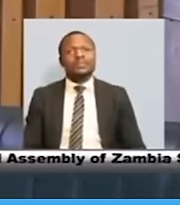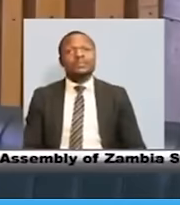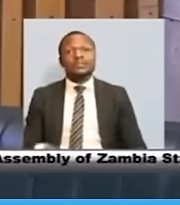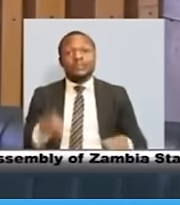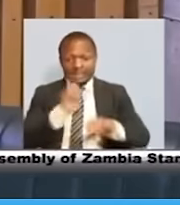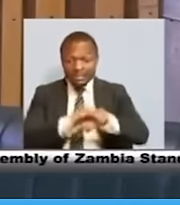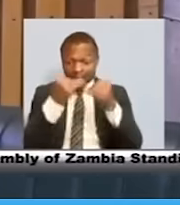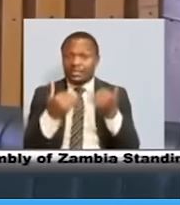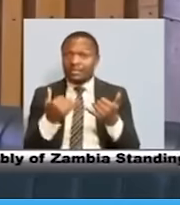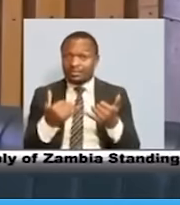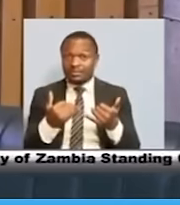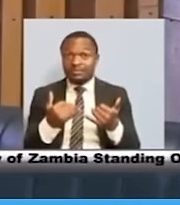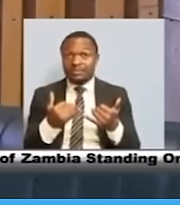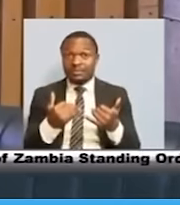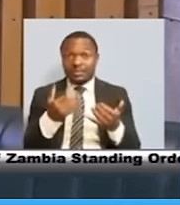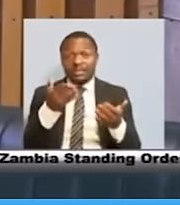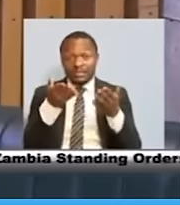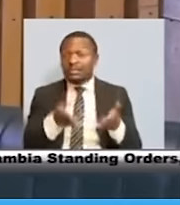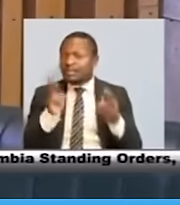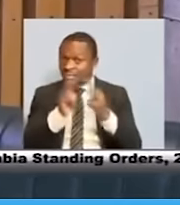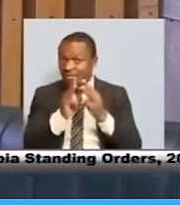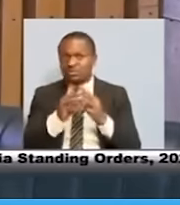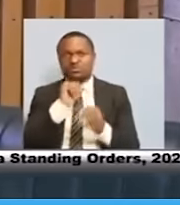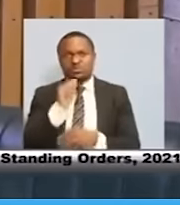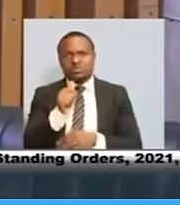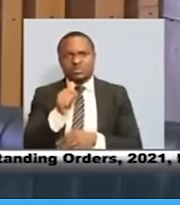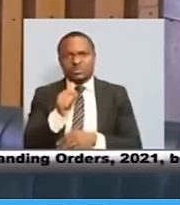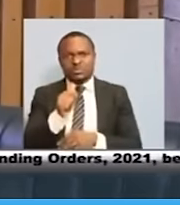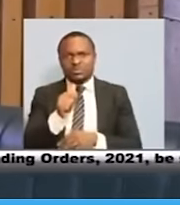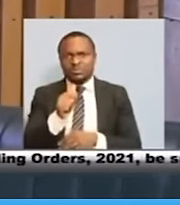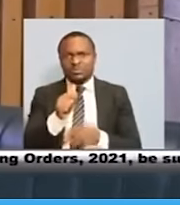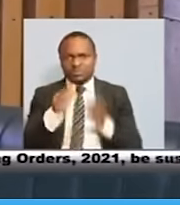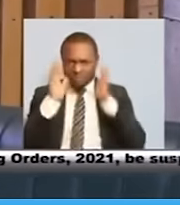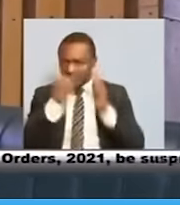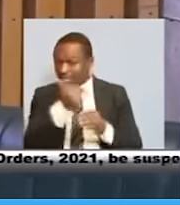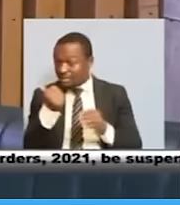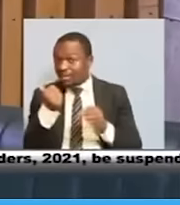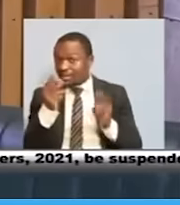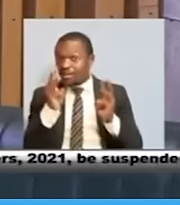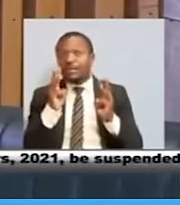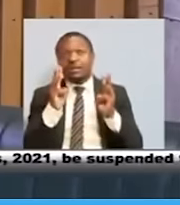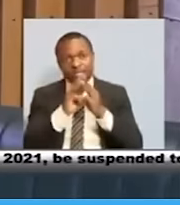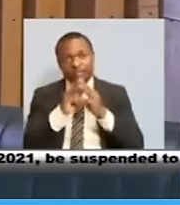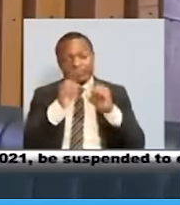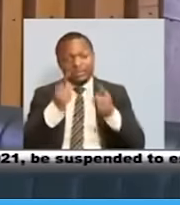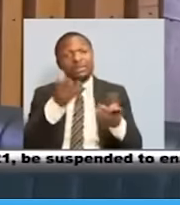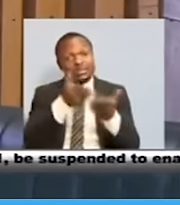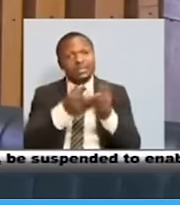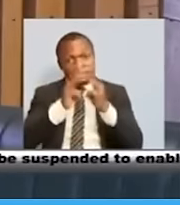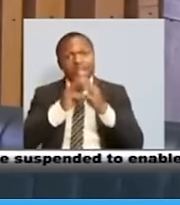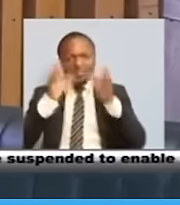session. We don't mind any other sitting, but this session was dedicated for the purpose